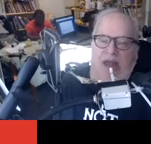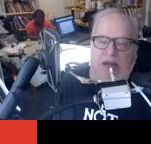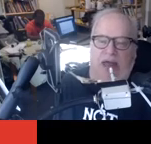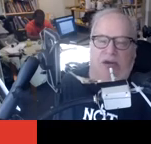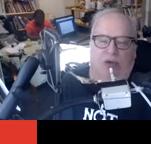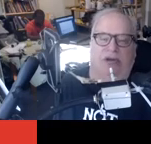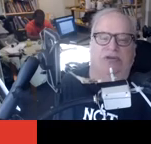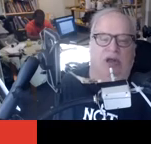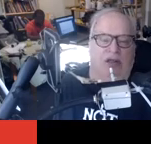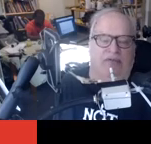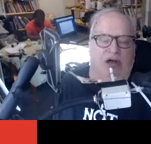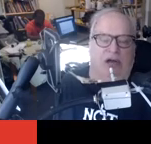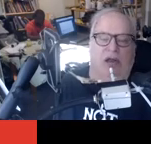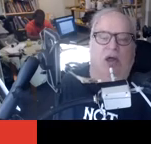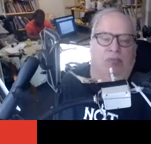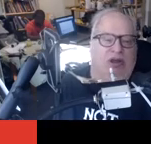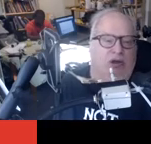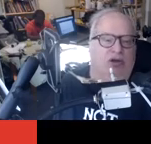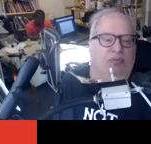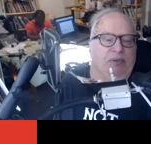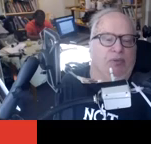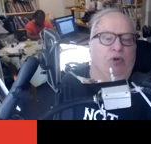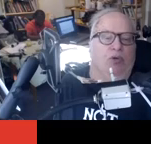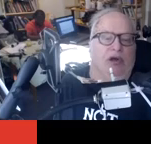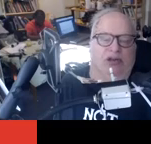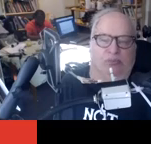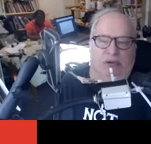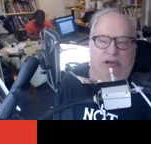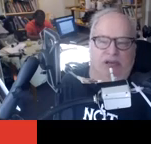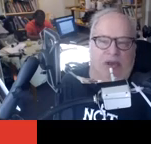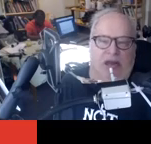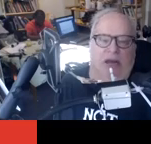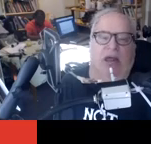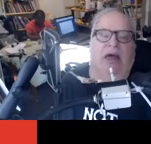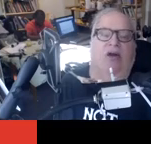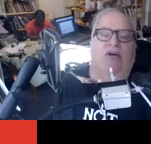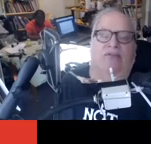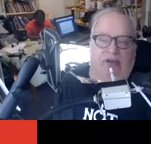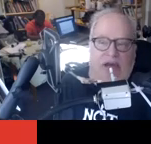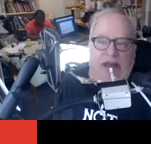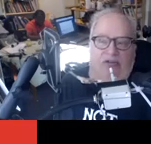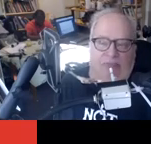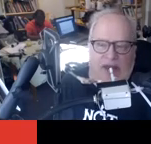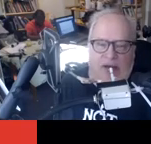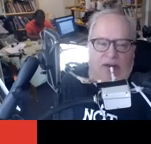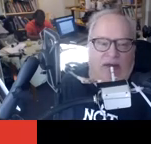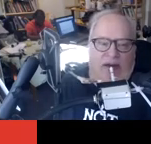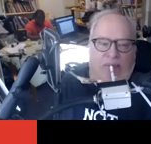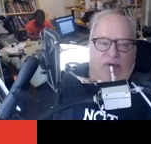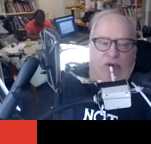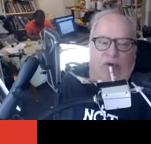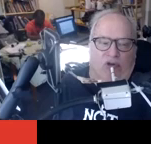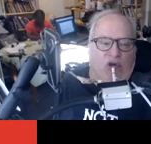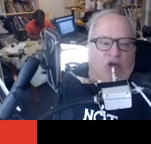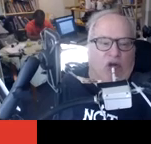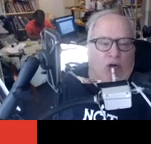The pain category is nullified because people who experience pain and are afraid of pain have